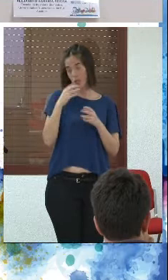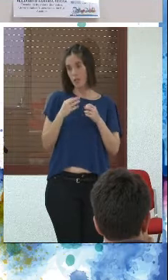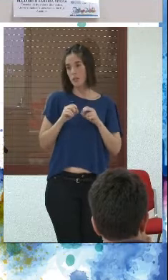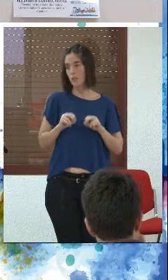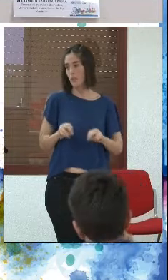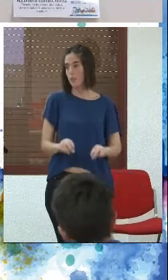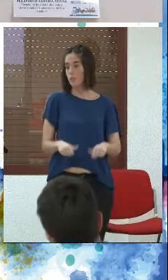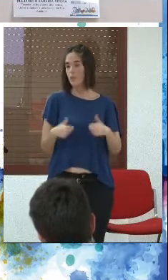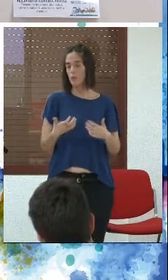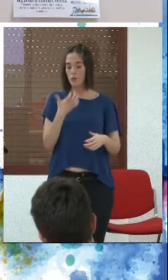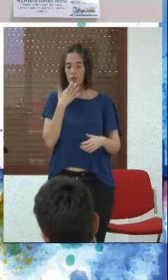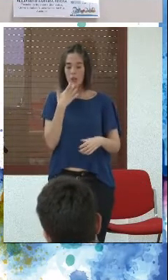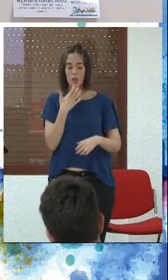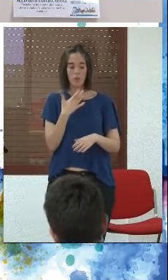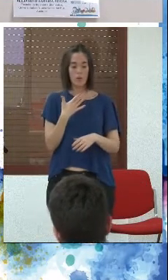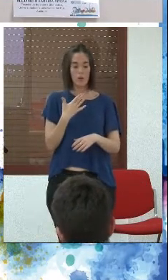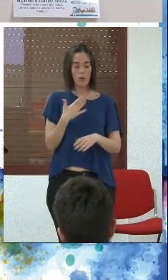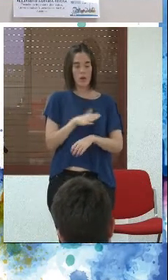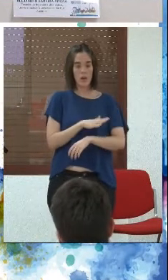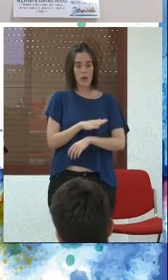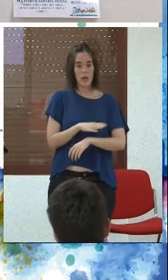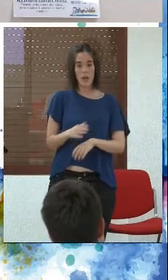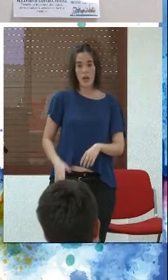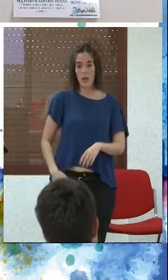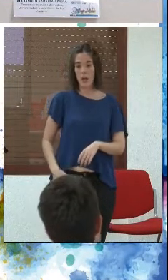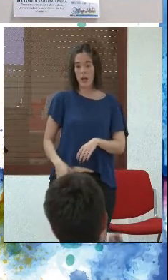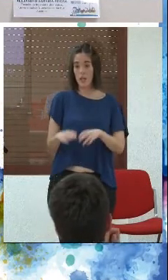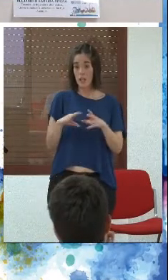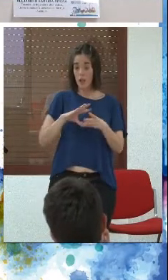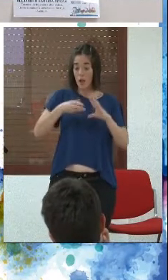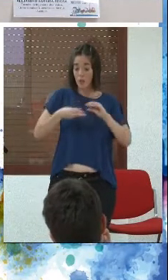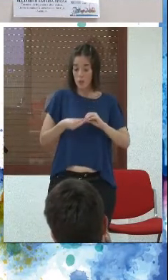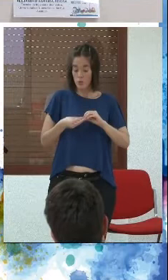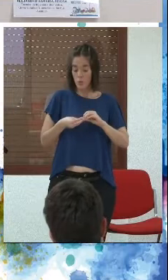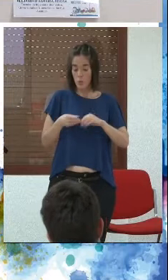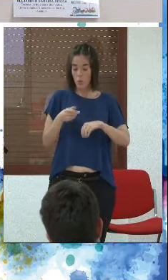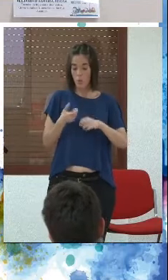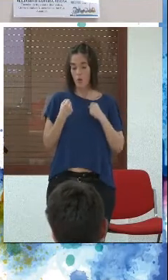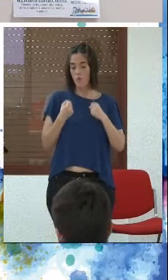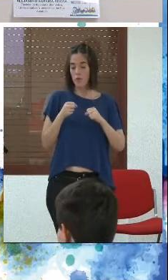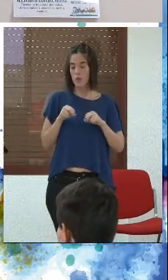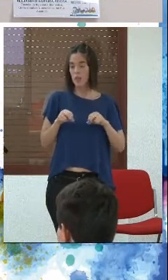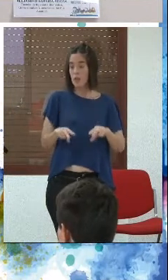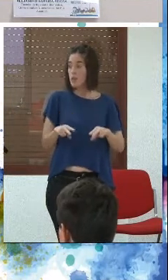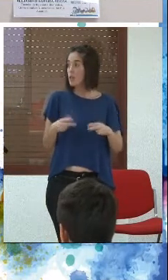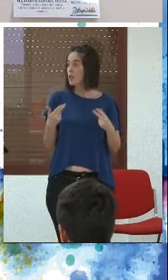anyone who lost strength on their leg muscles. So this knee will provide an